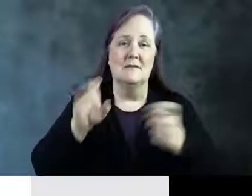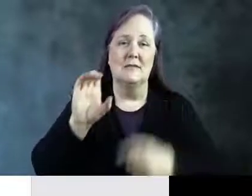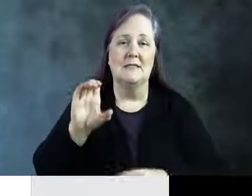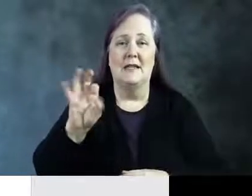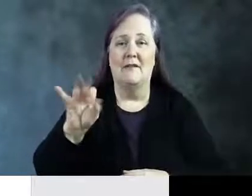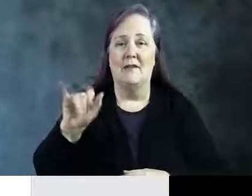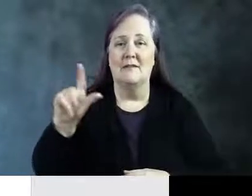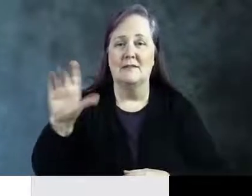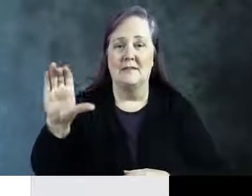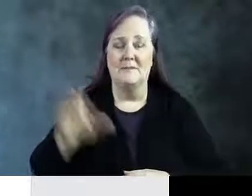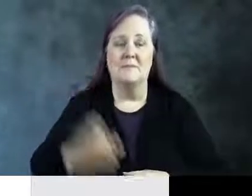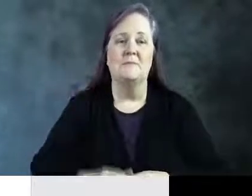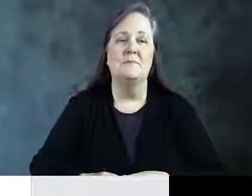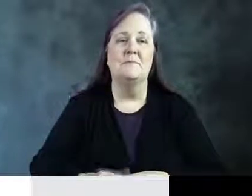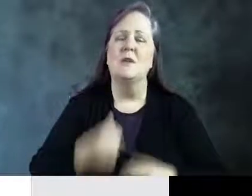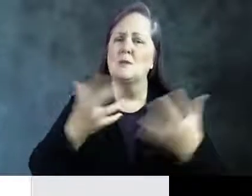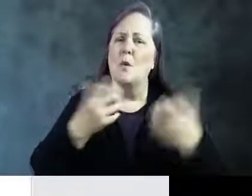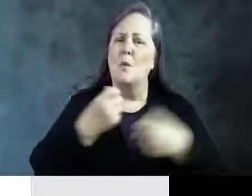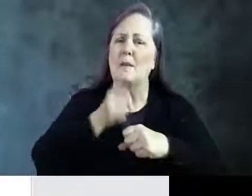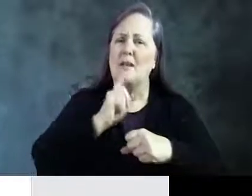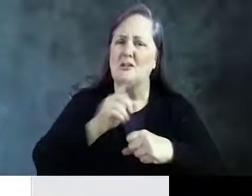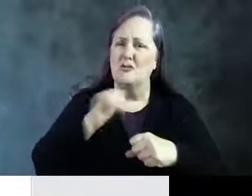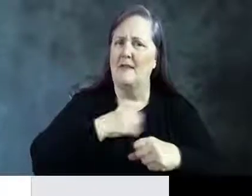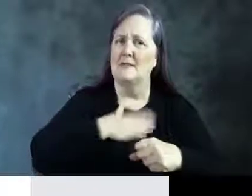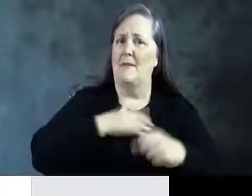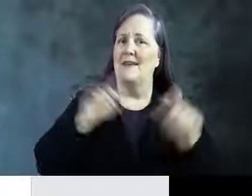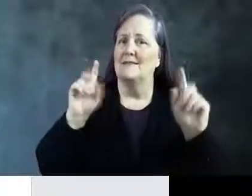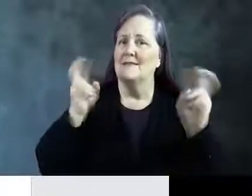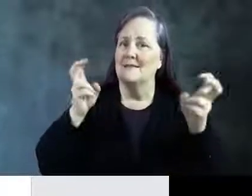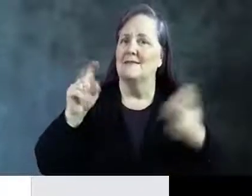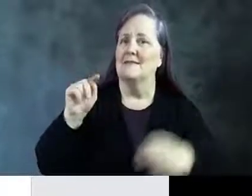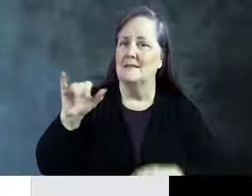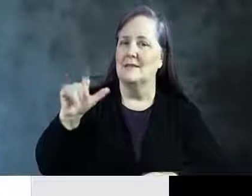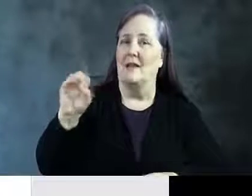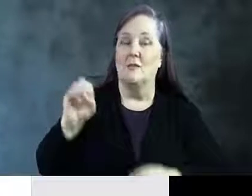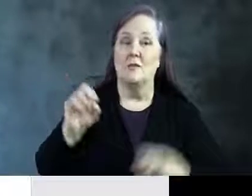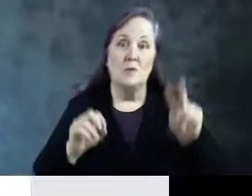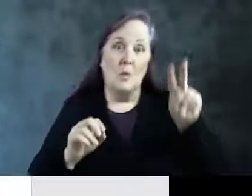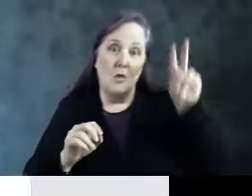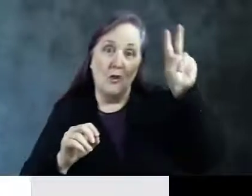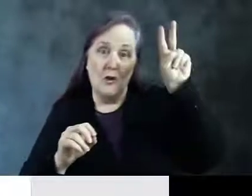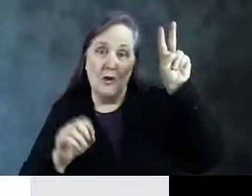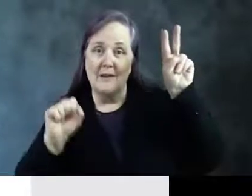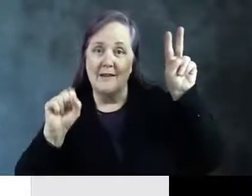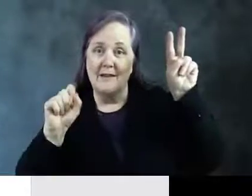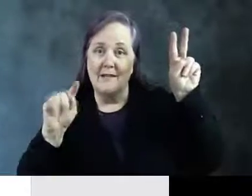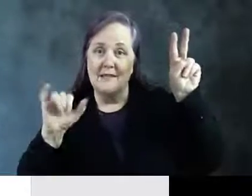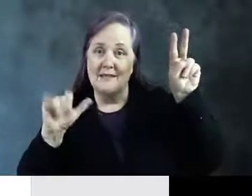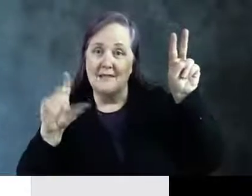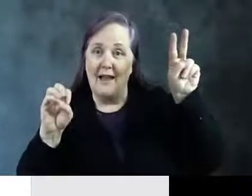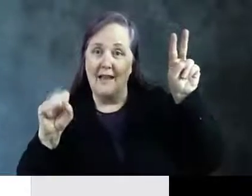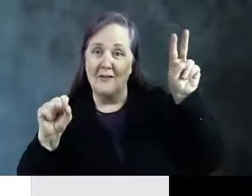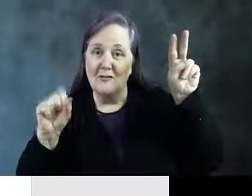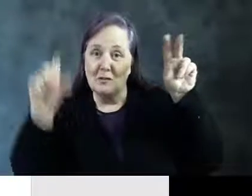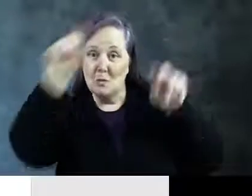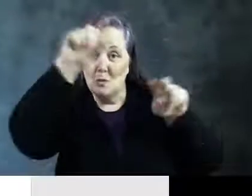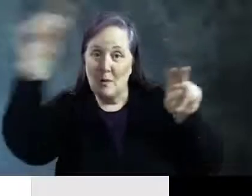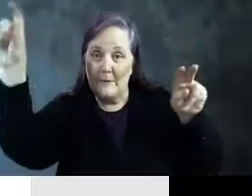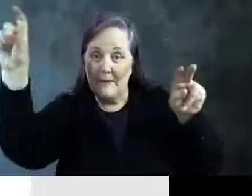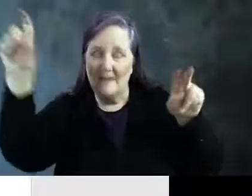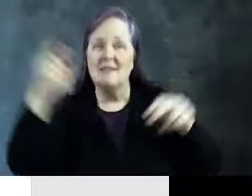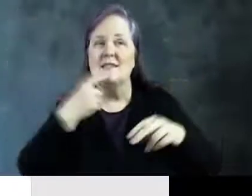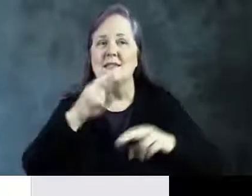Cfilc. And I want to make sure that's my title. So I'm looking up in my Styles ribbon, and I see that it has